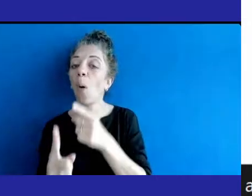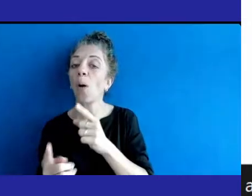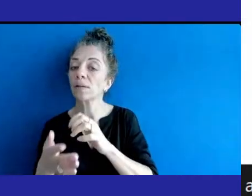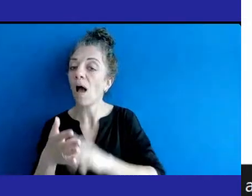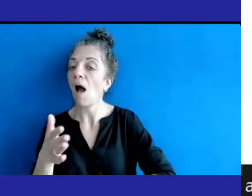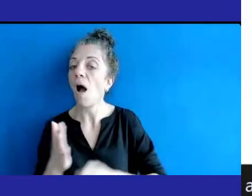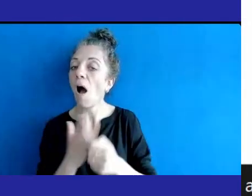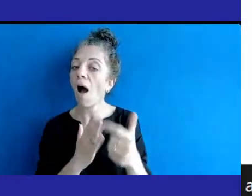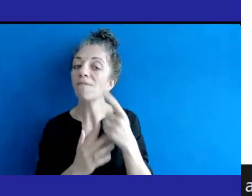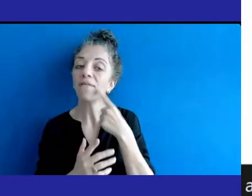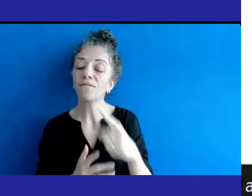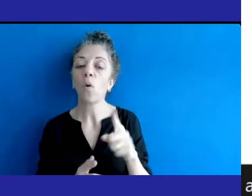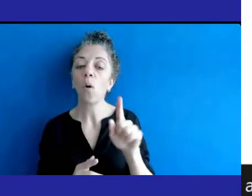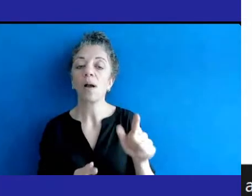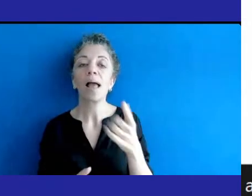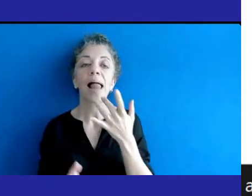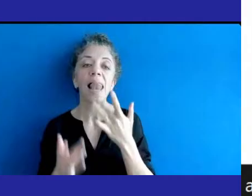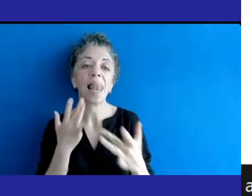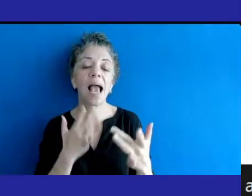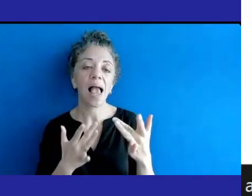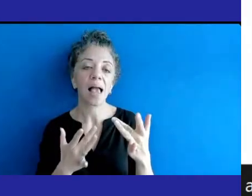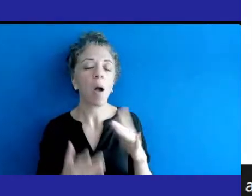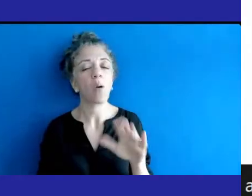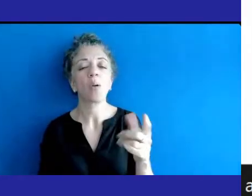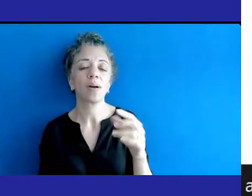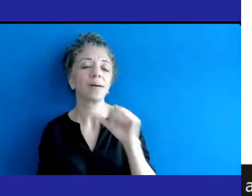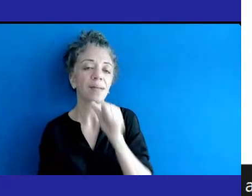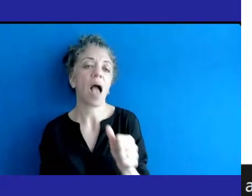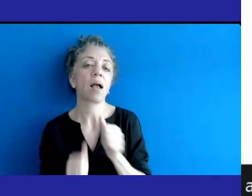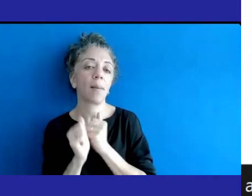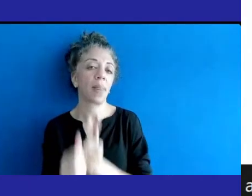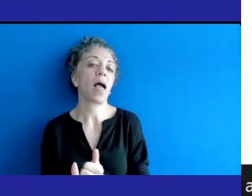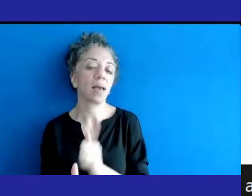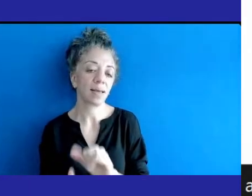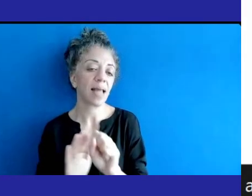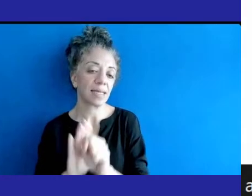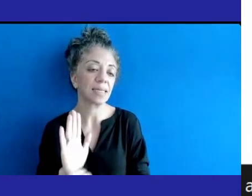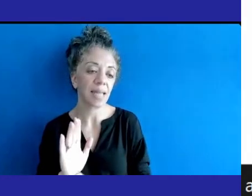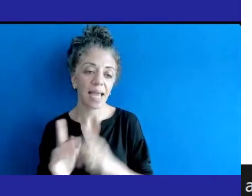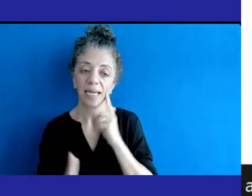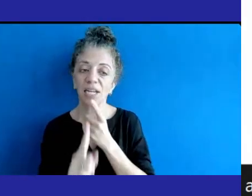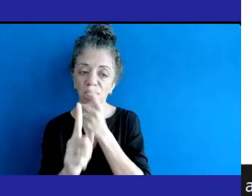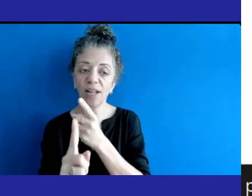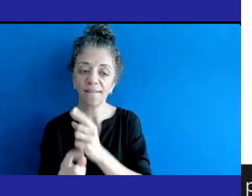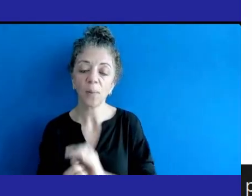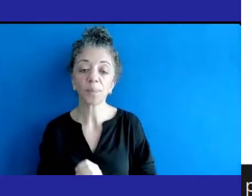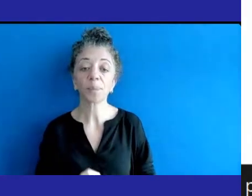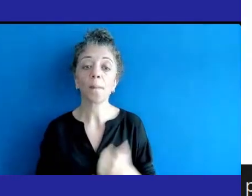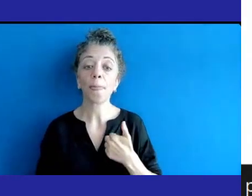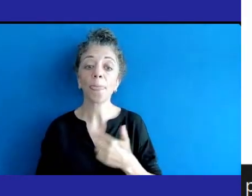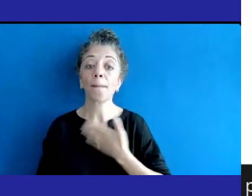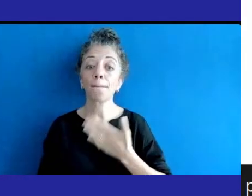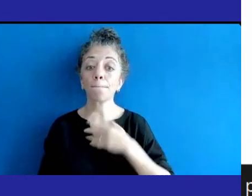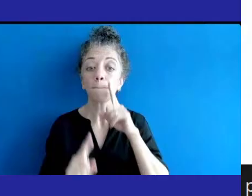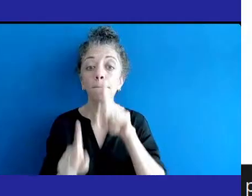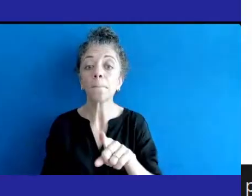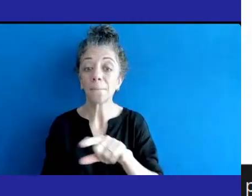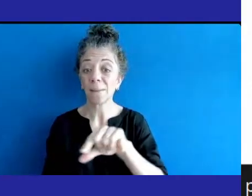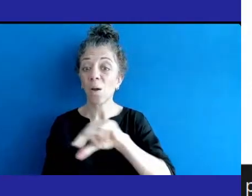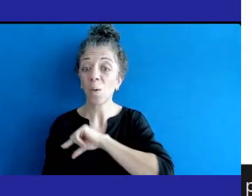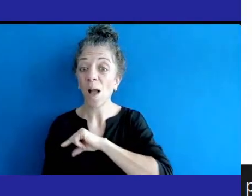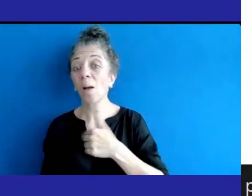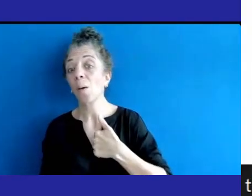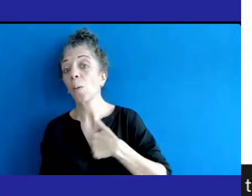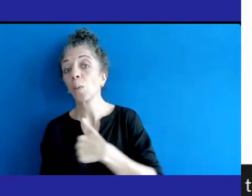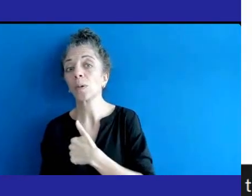to various state initiatives. Very pleased to report that on the quality side, we far exceeded the other 2